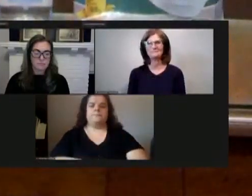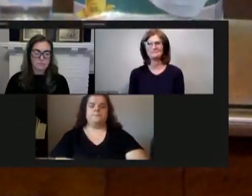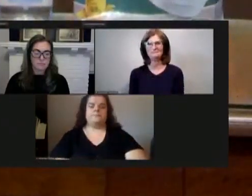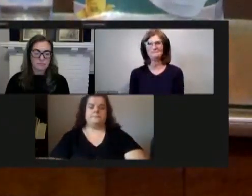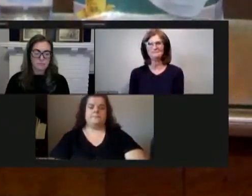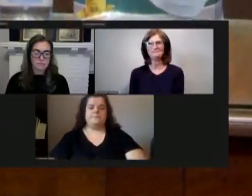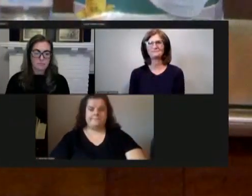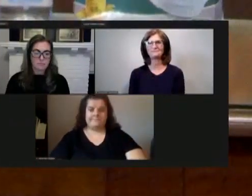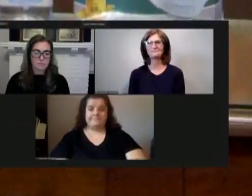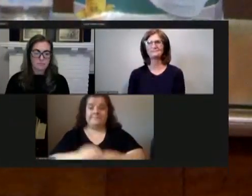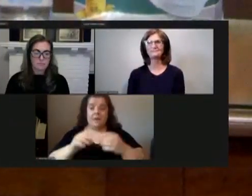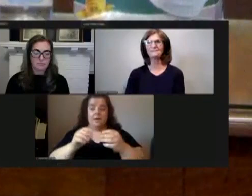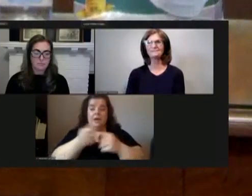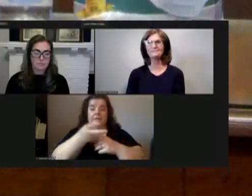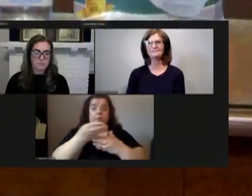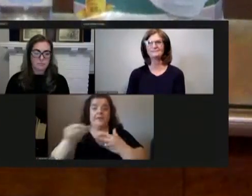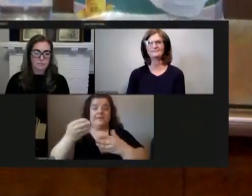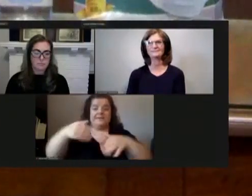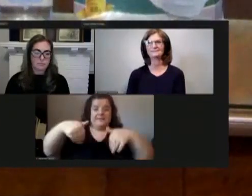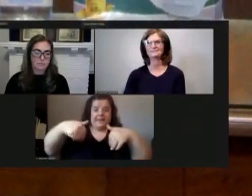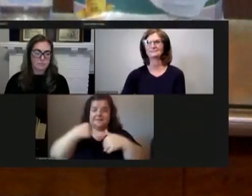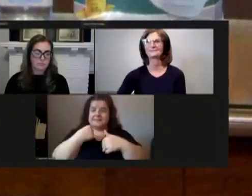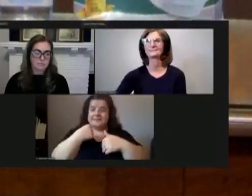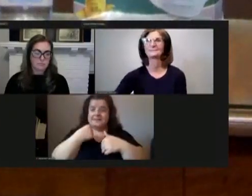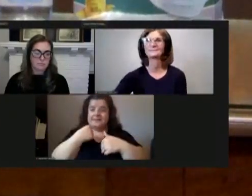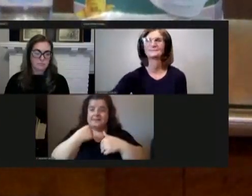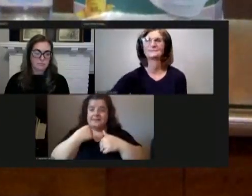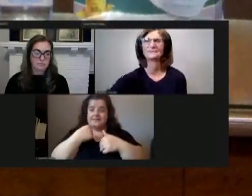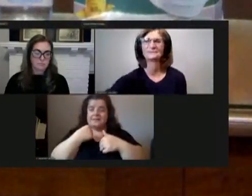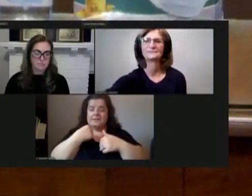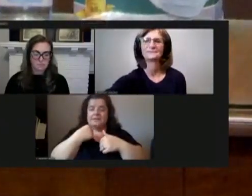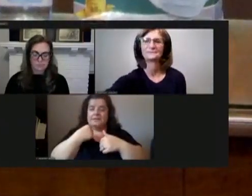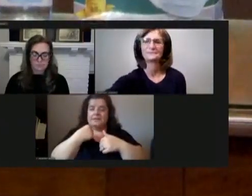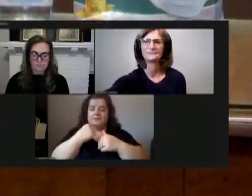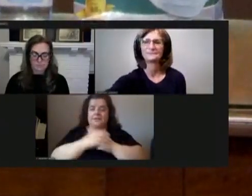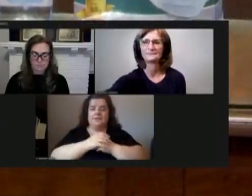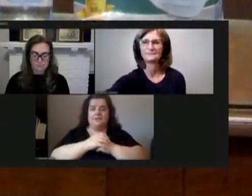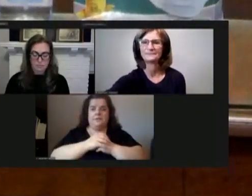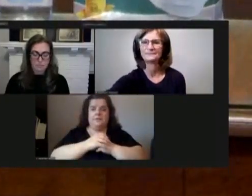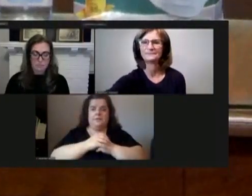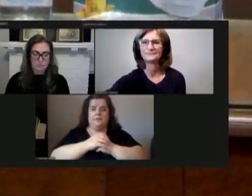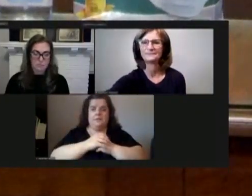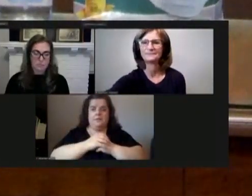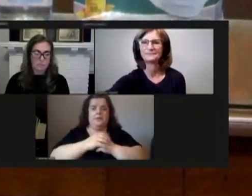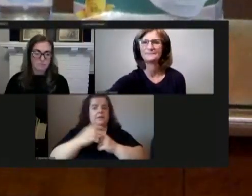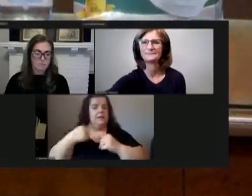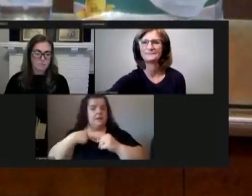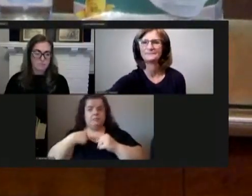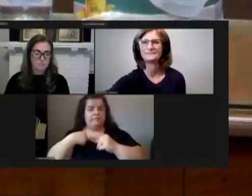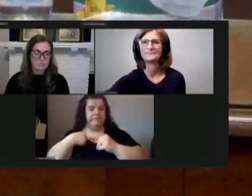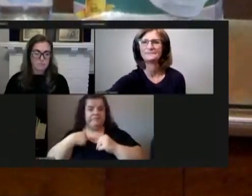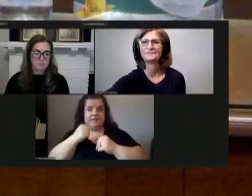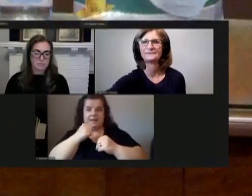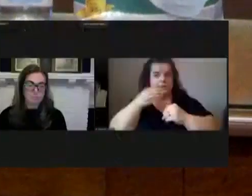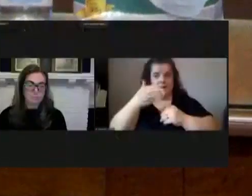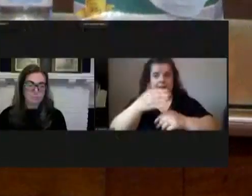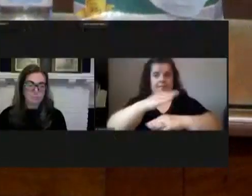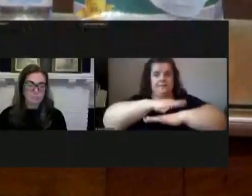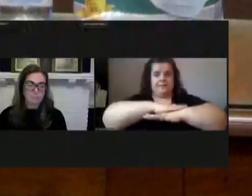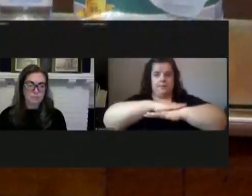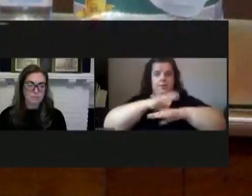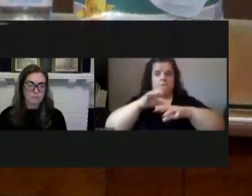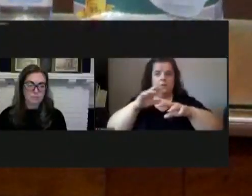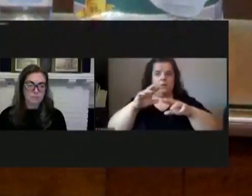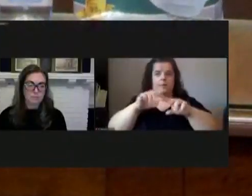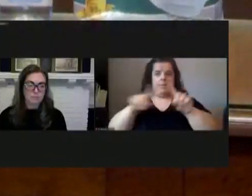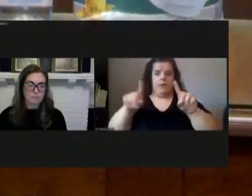a couple of things that haven't been said one is i i um i haven't been at the table but from the sounds of it and talking